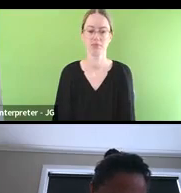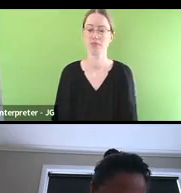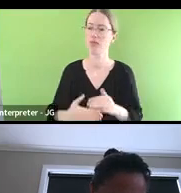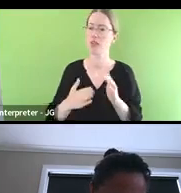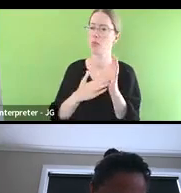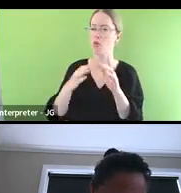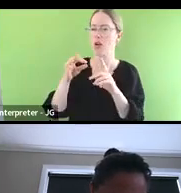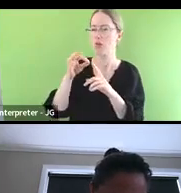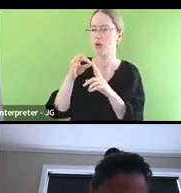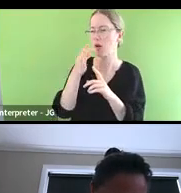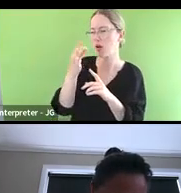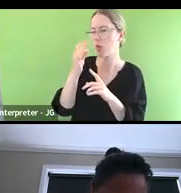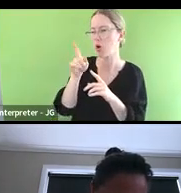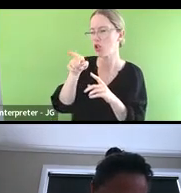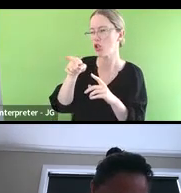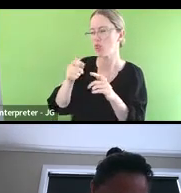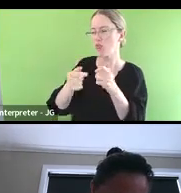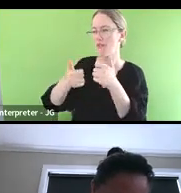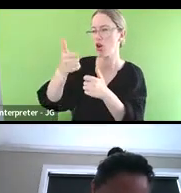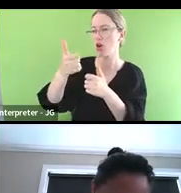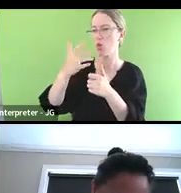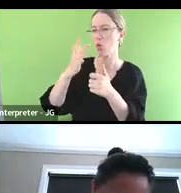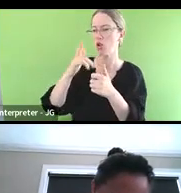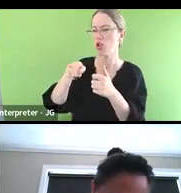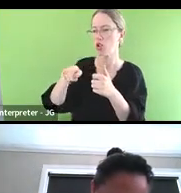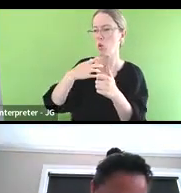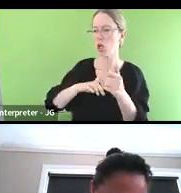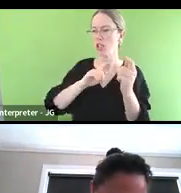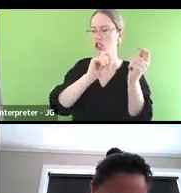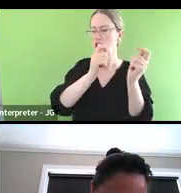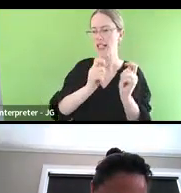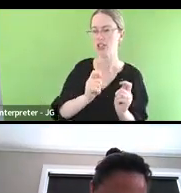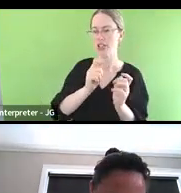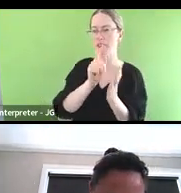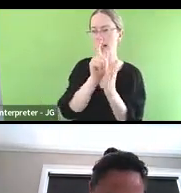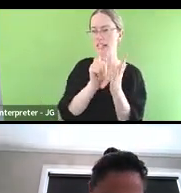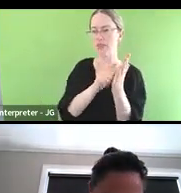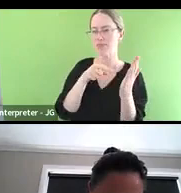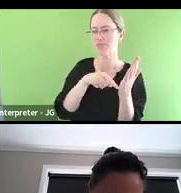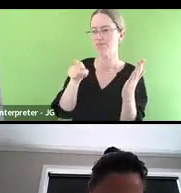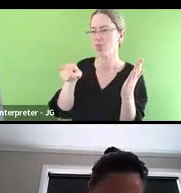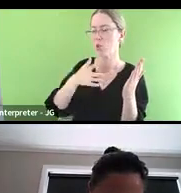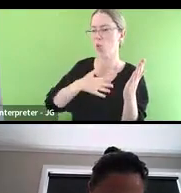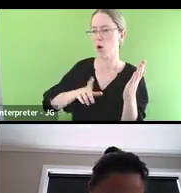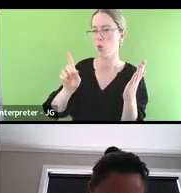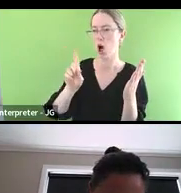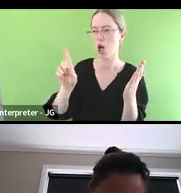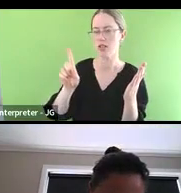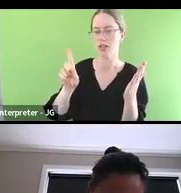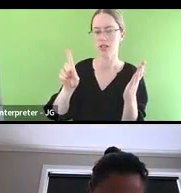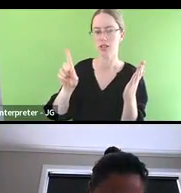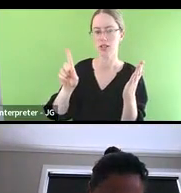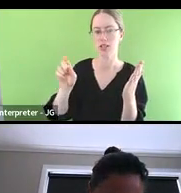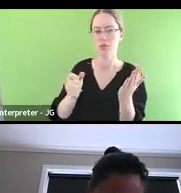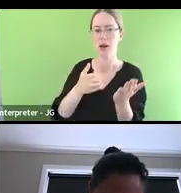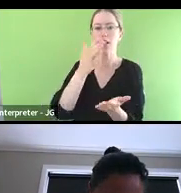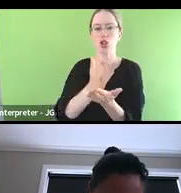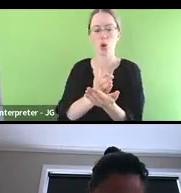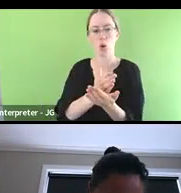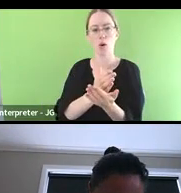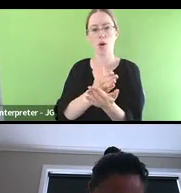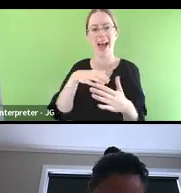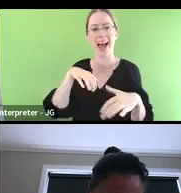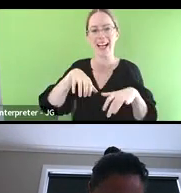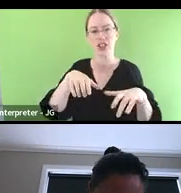So what would you like to see changed in the legislation to ensure that there was more